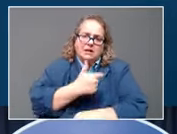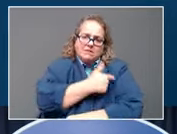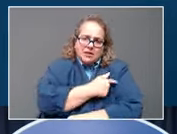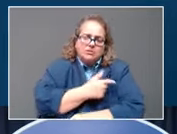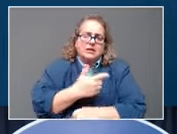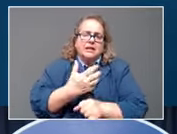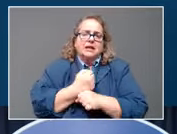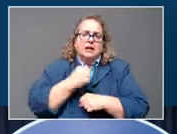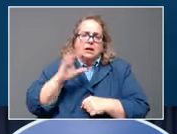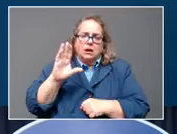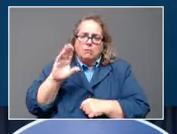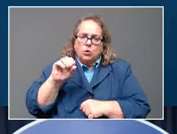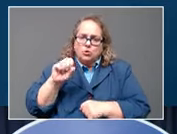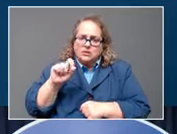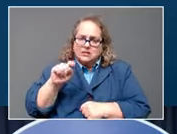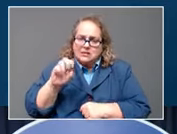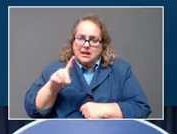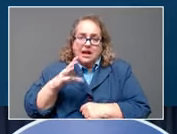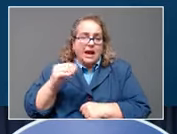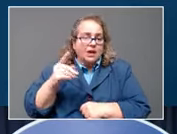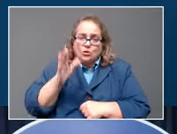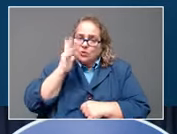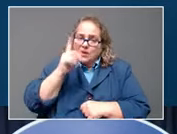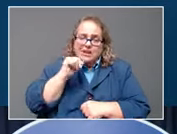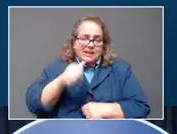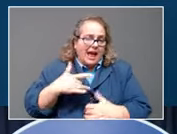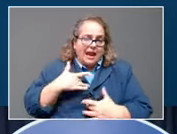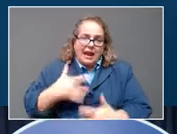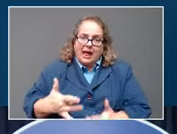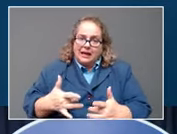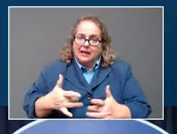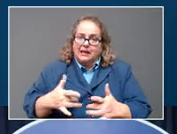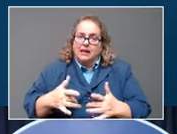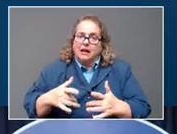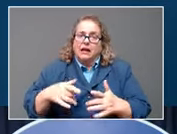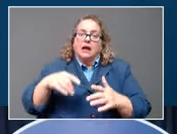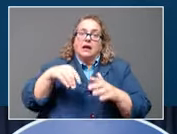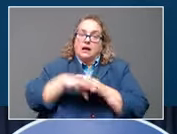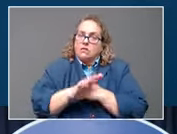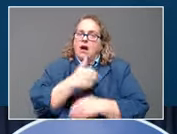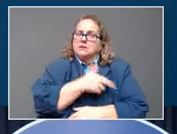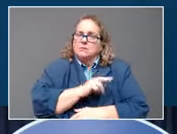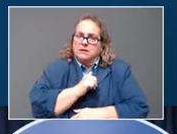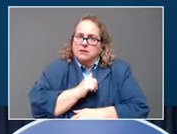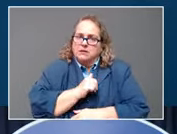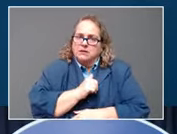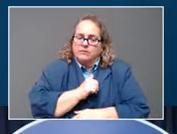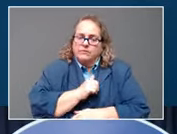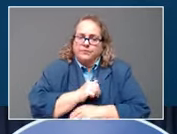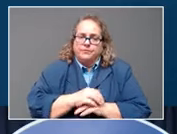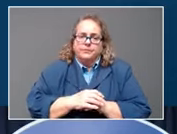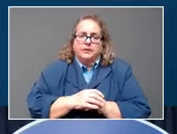very unlikely to end up in the hospital for Omicron. When you look at,